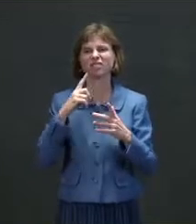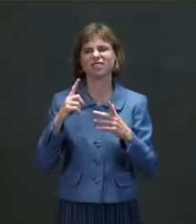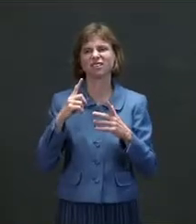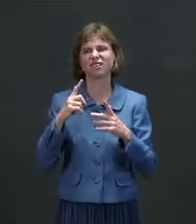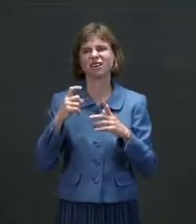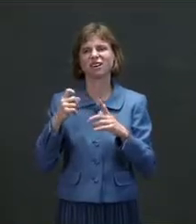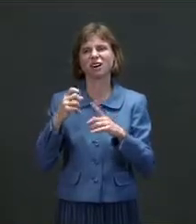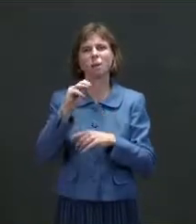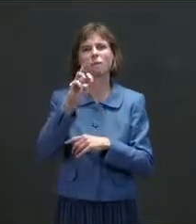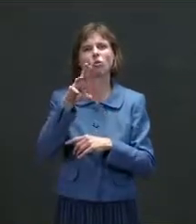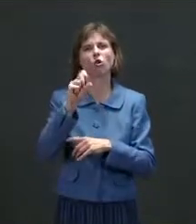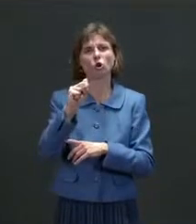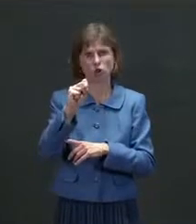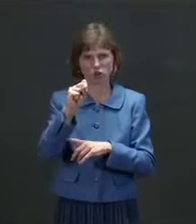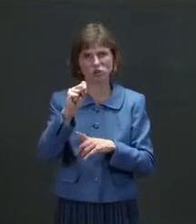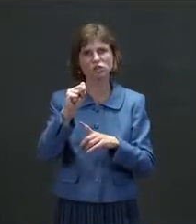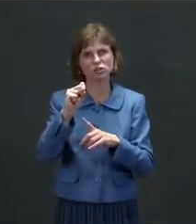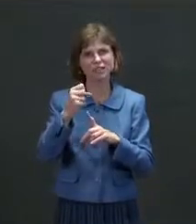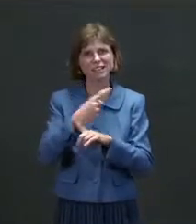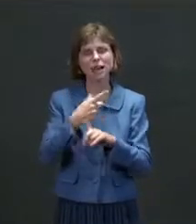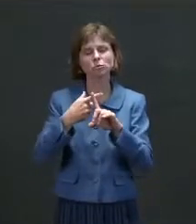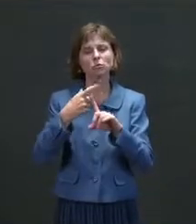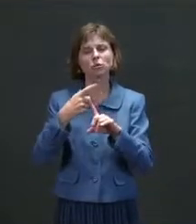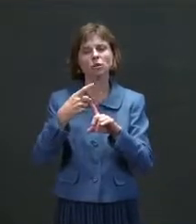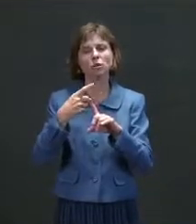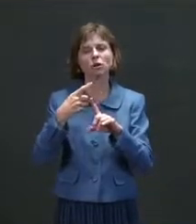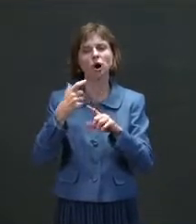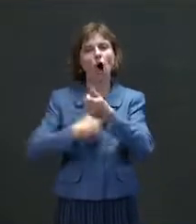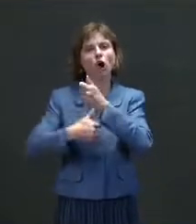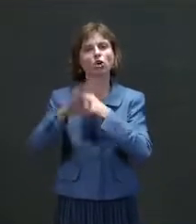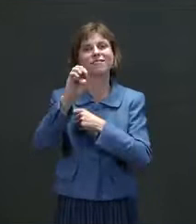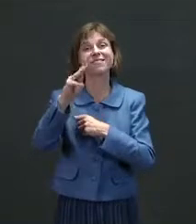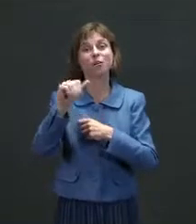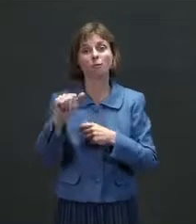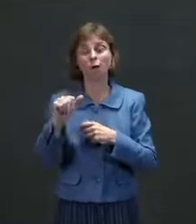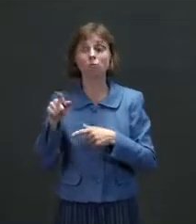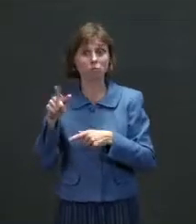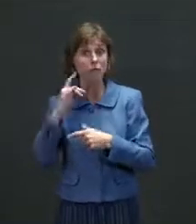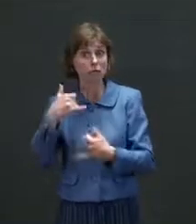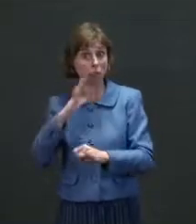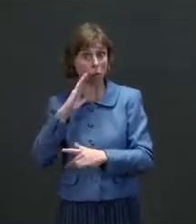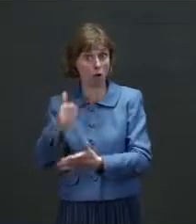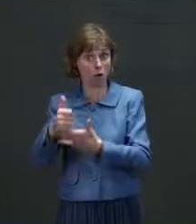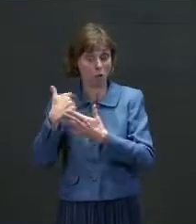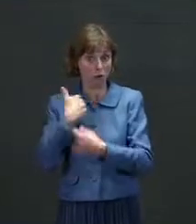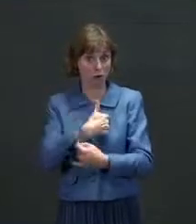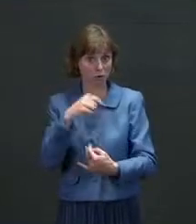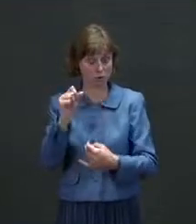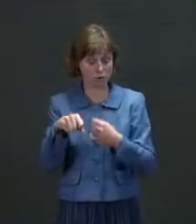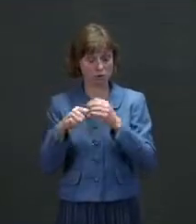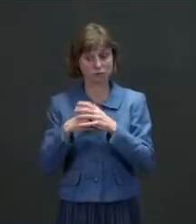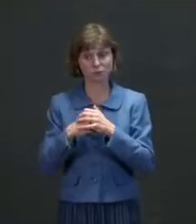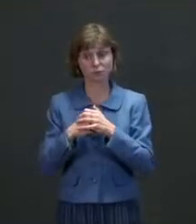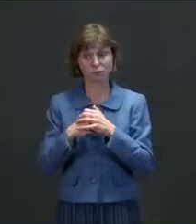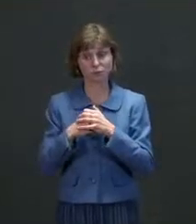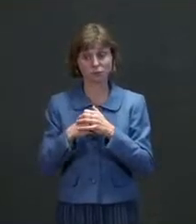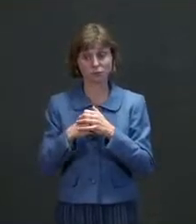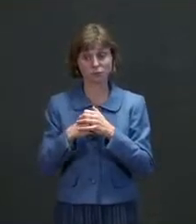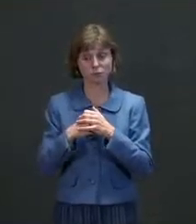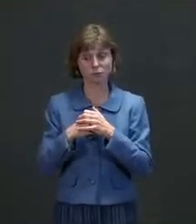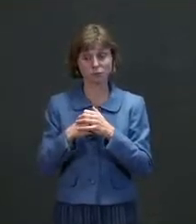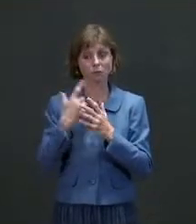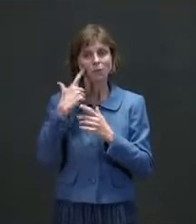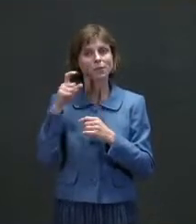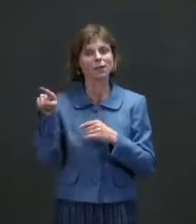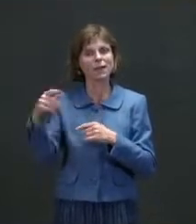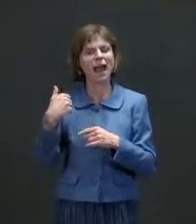MERS detachment out of FEMA, which they are still going to assist and help us because they have the